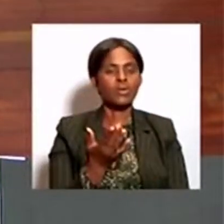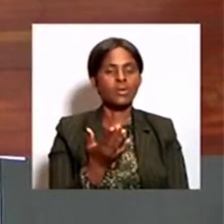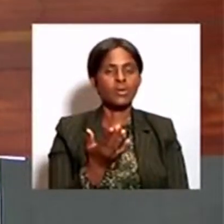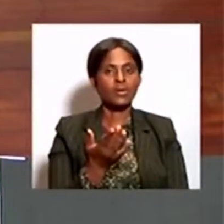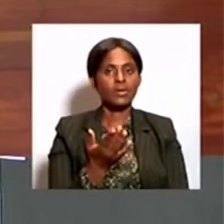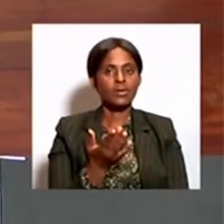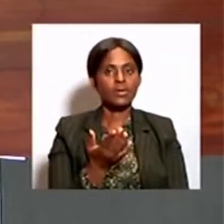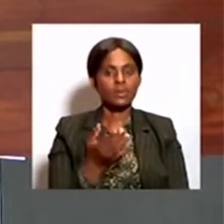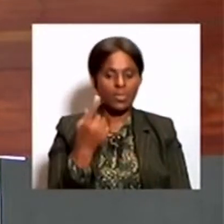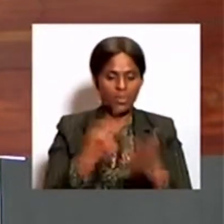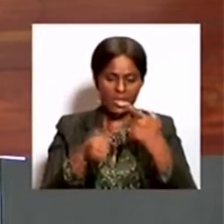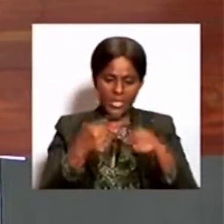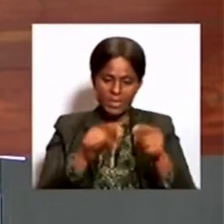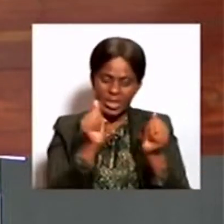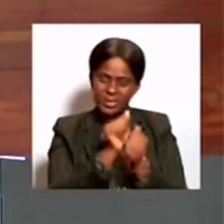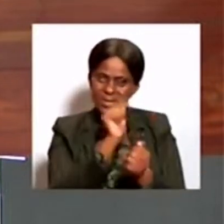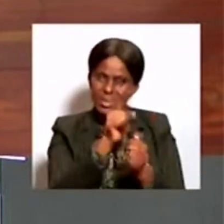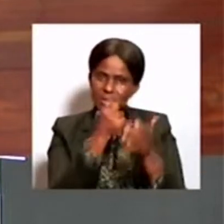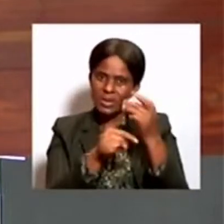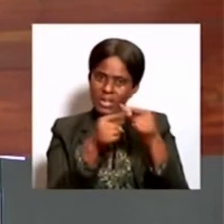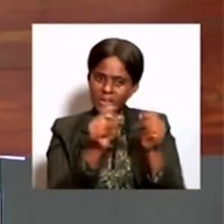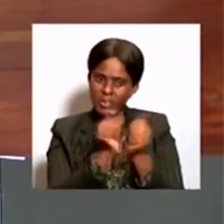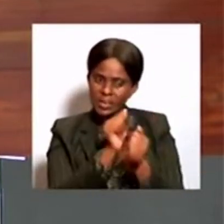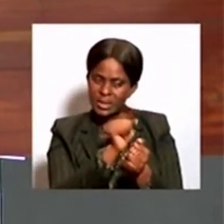What happened on this one?